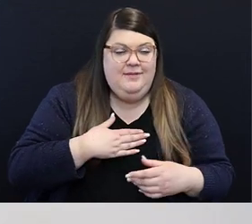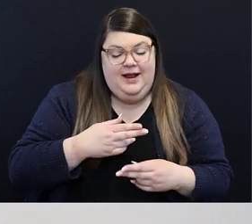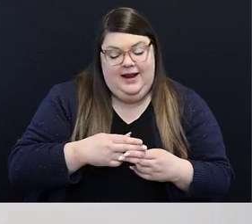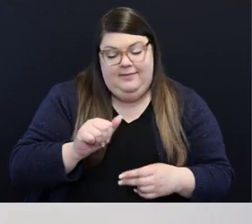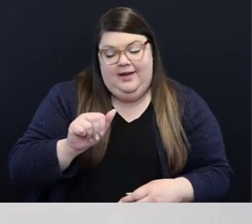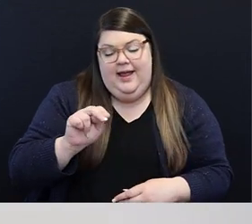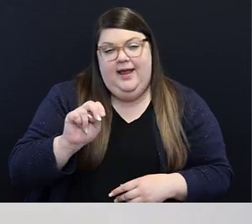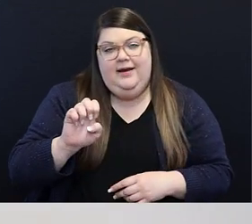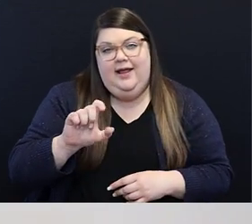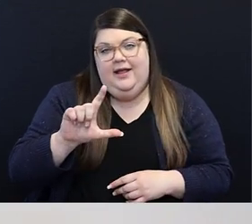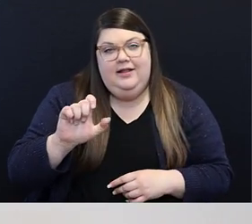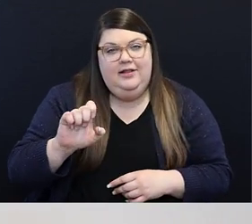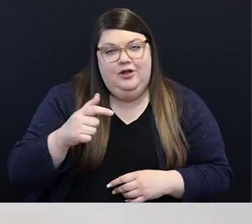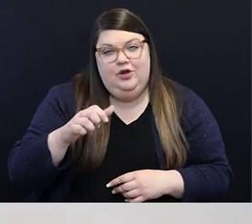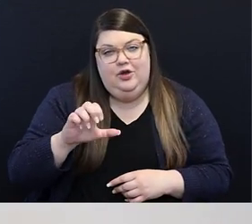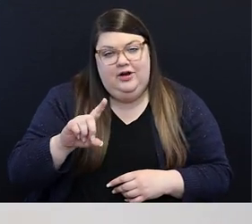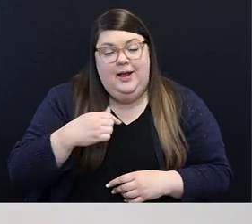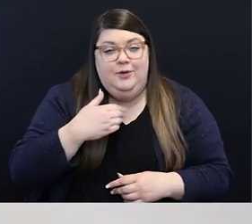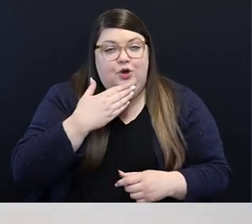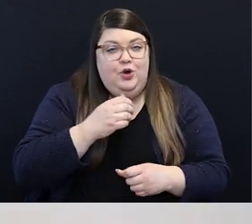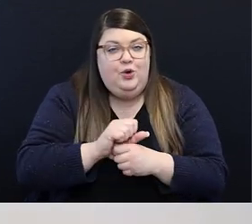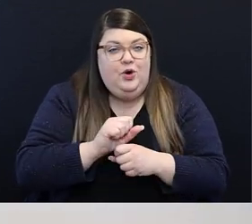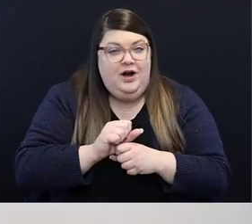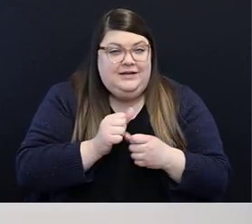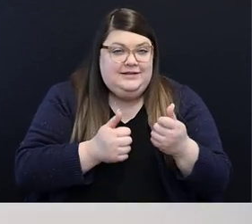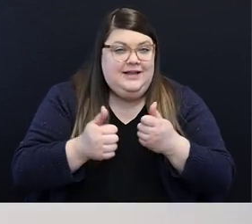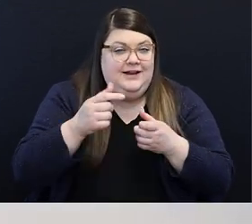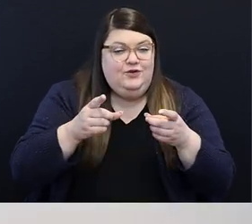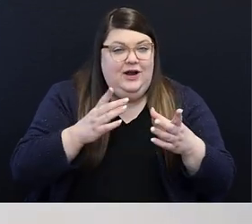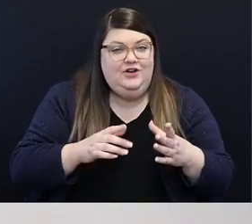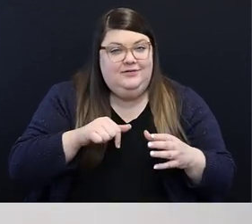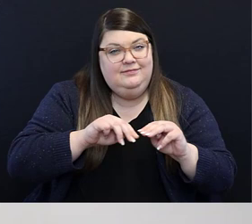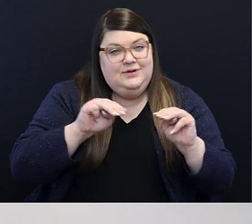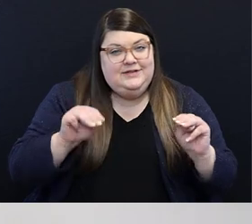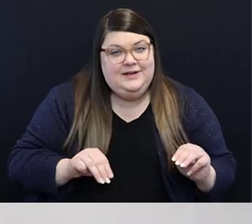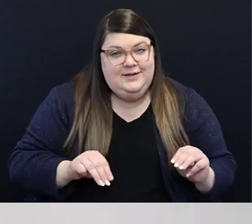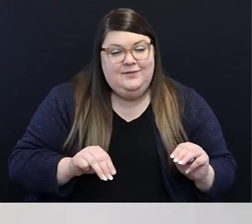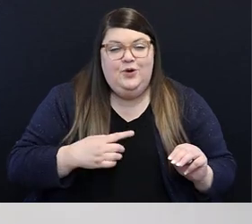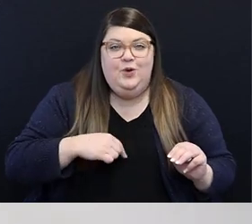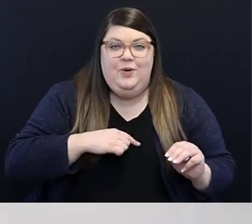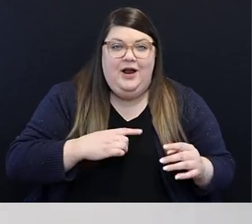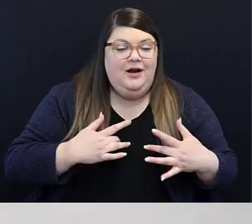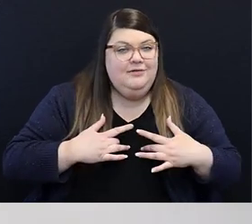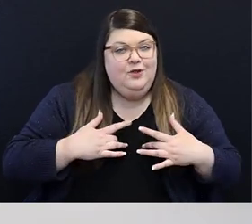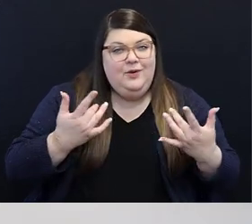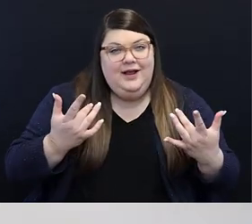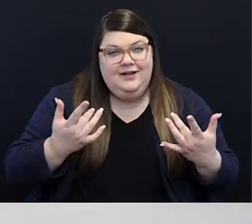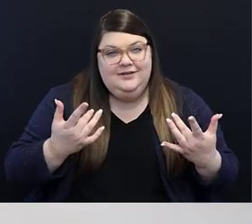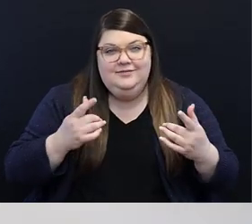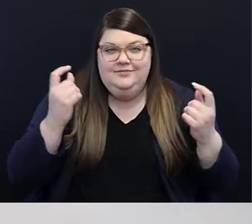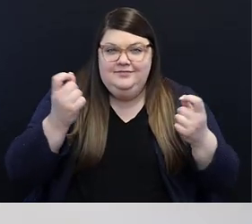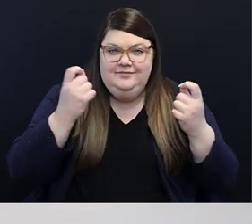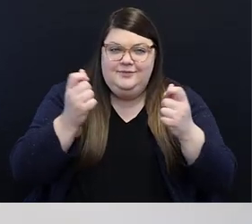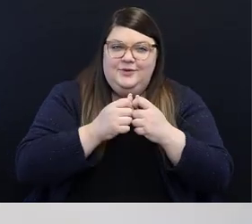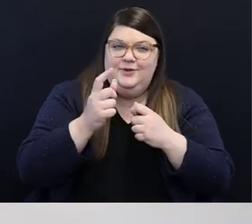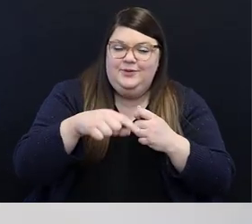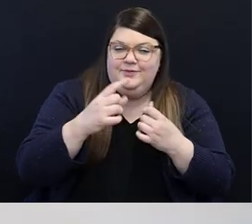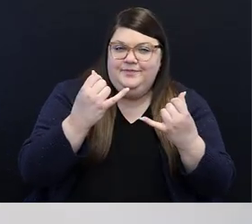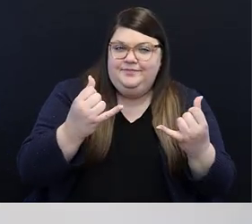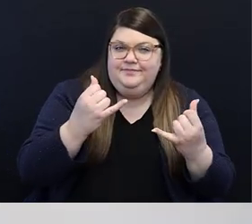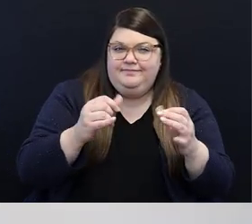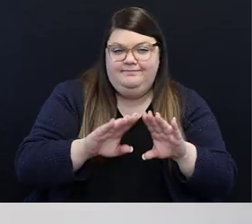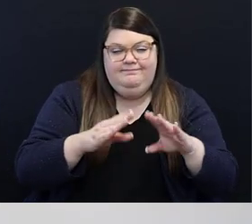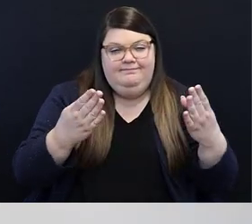name is Ann Elgood. I'm the Good Works Executive Director of the museum, and we are so thrilled to celebrate with